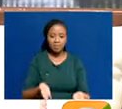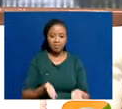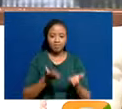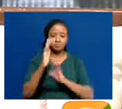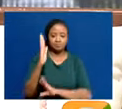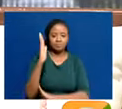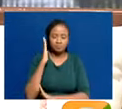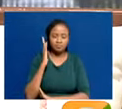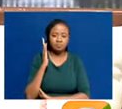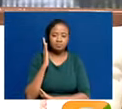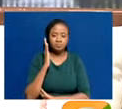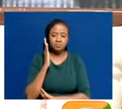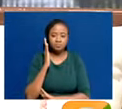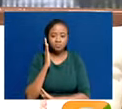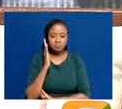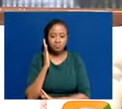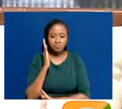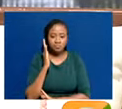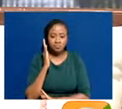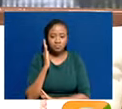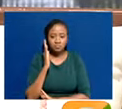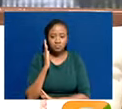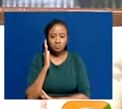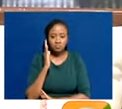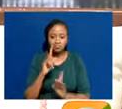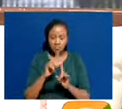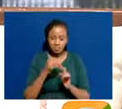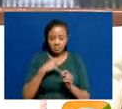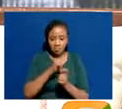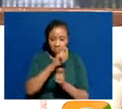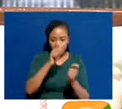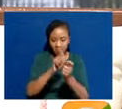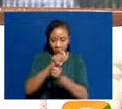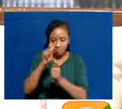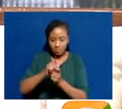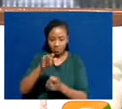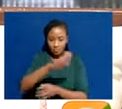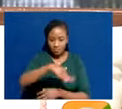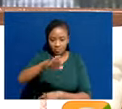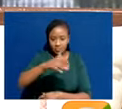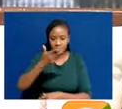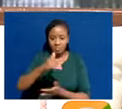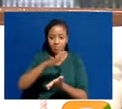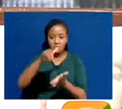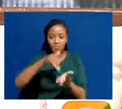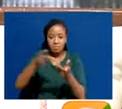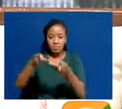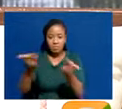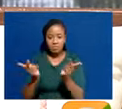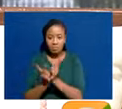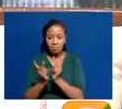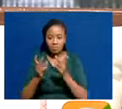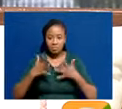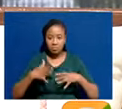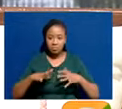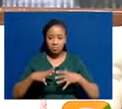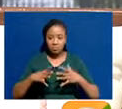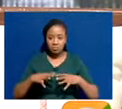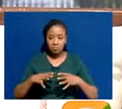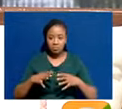in there. Yeah. But now there are certain spaces in Central Park that we can charge for.